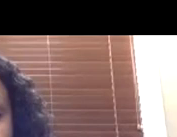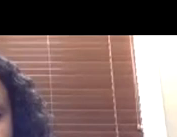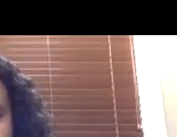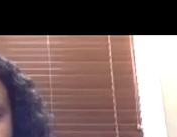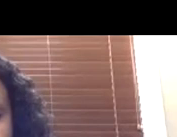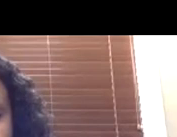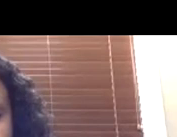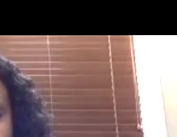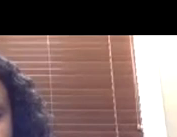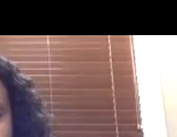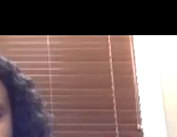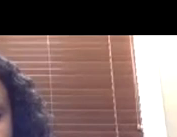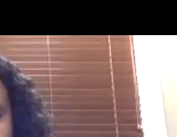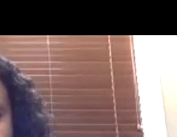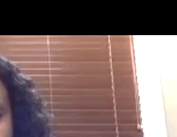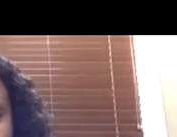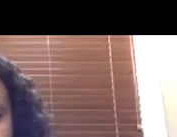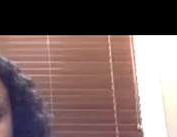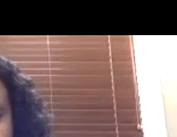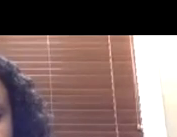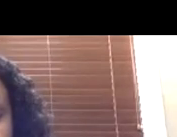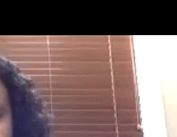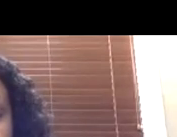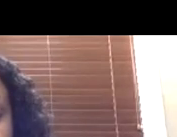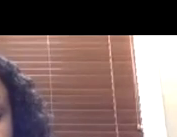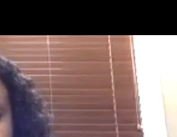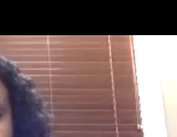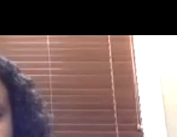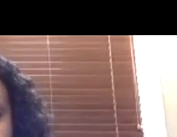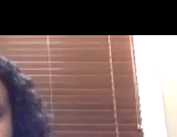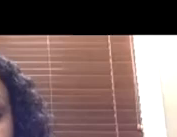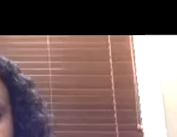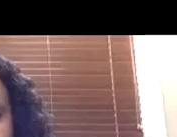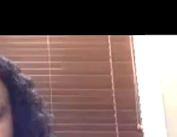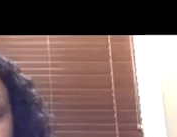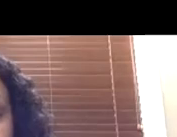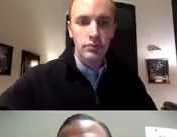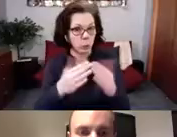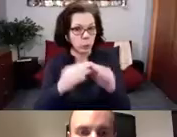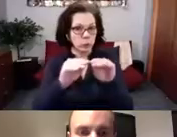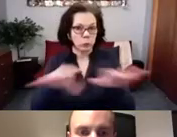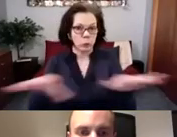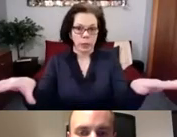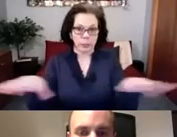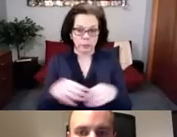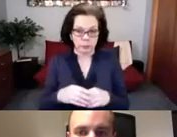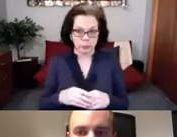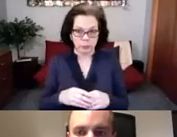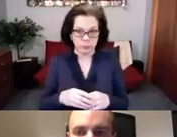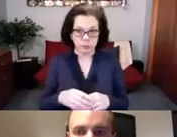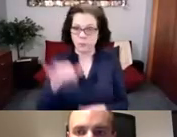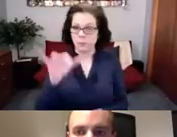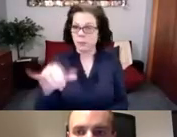on the community-wide risk. However, in Lowell, what we experienced was community-wide spread, whereas those